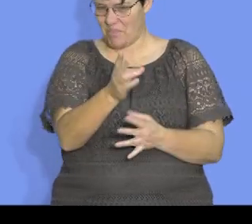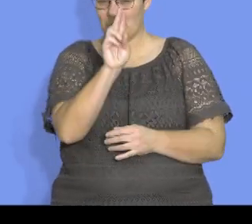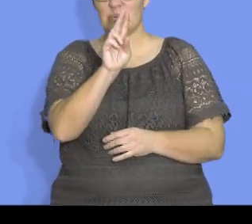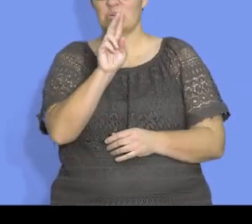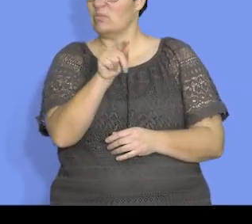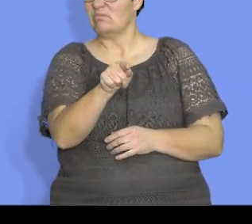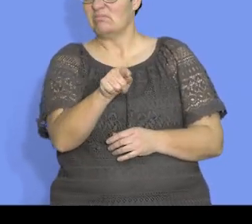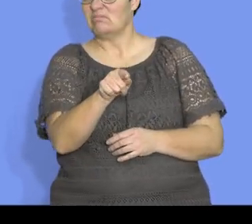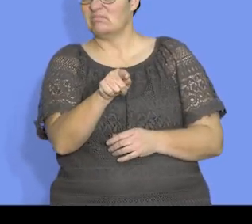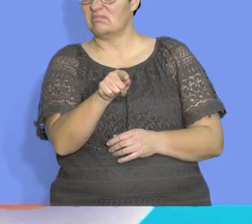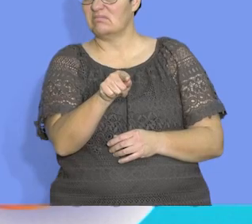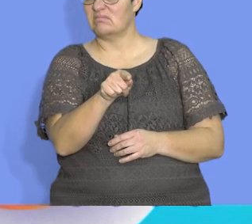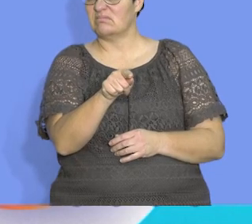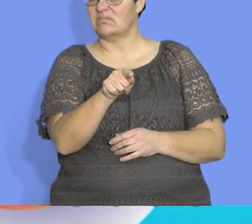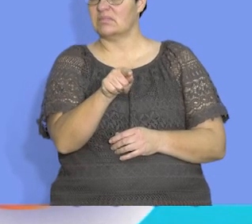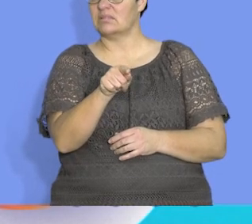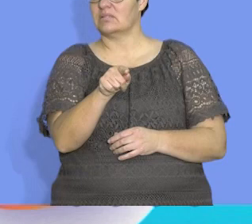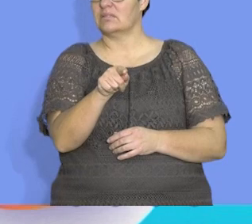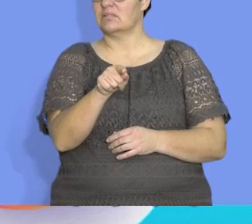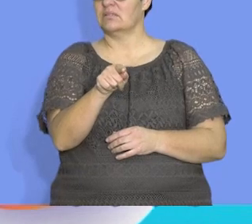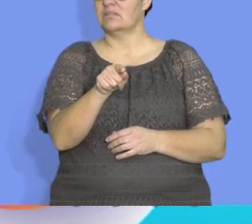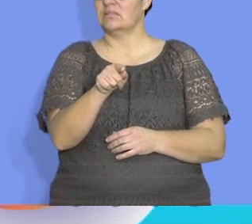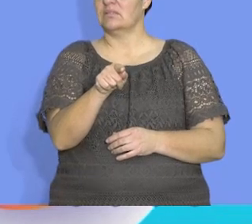that I should do at this point. But before we get there,